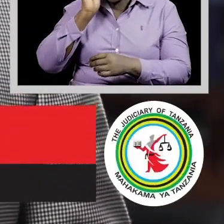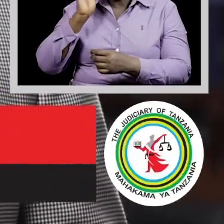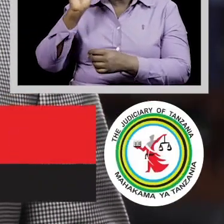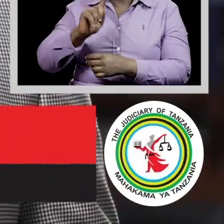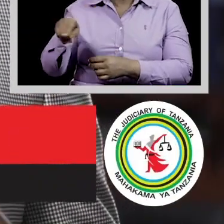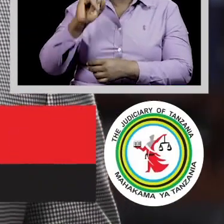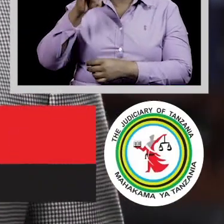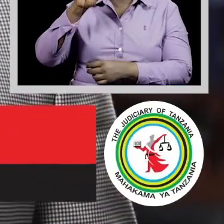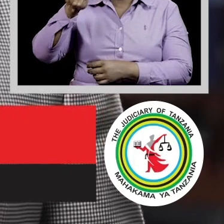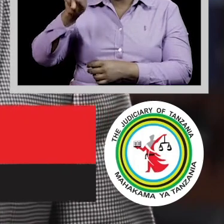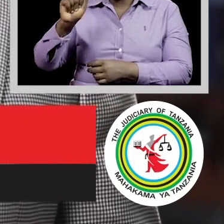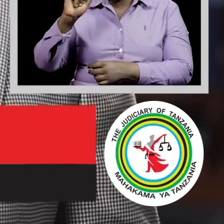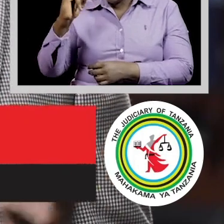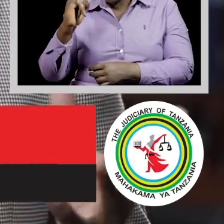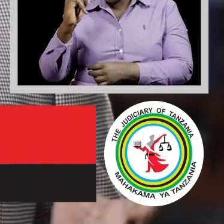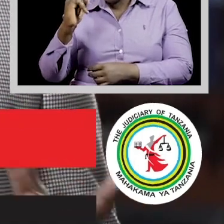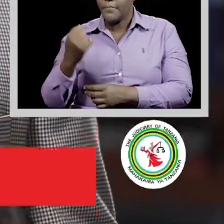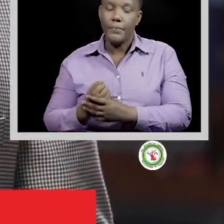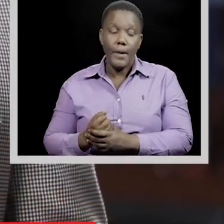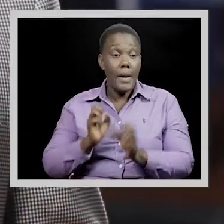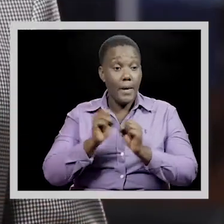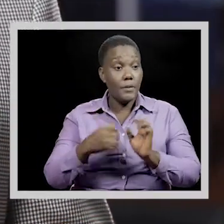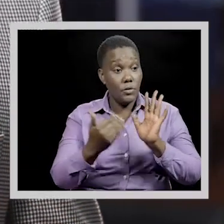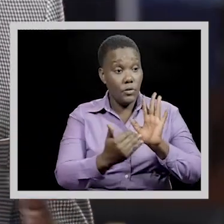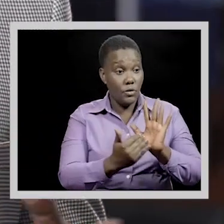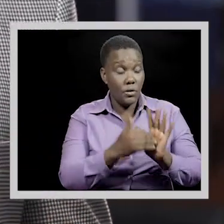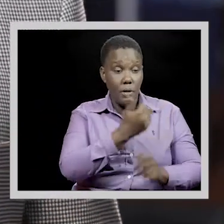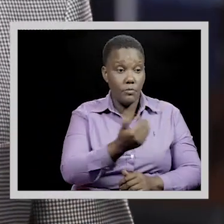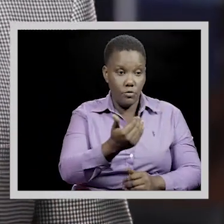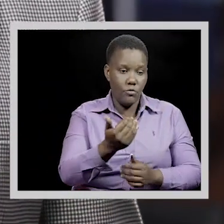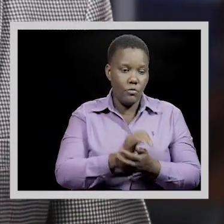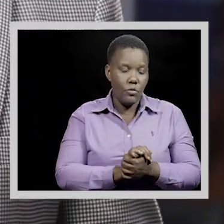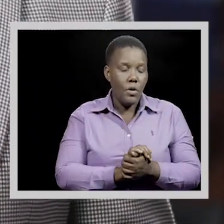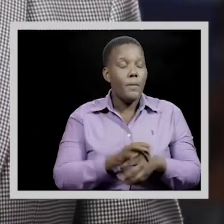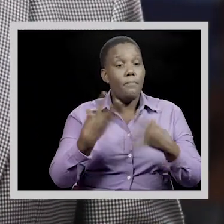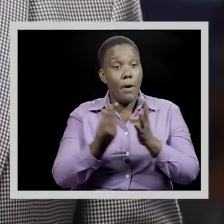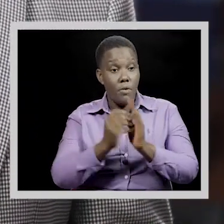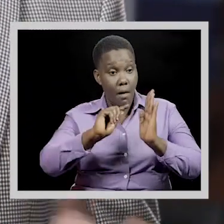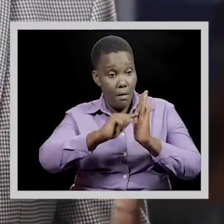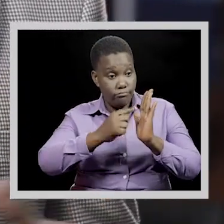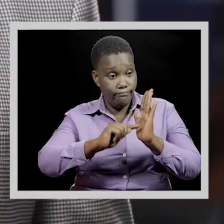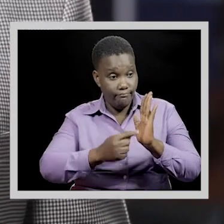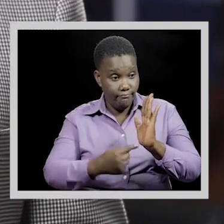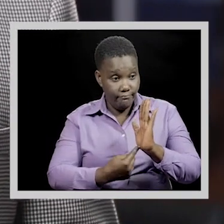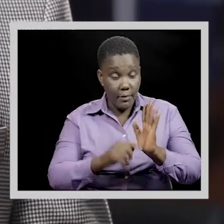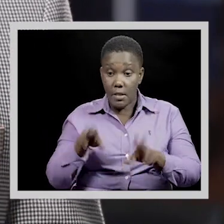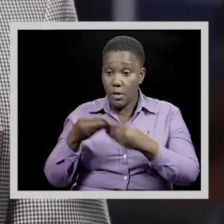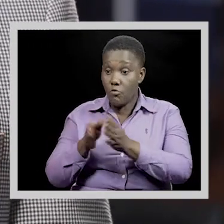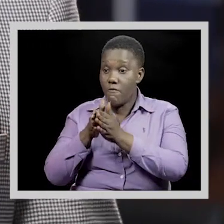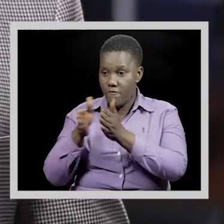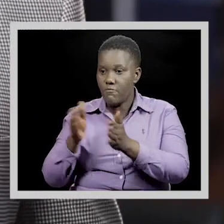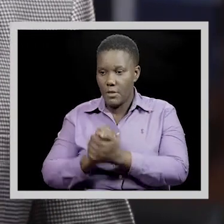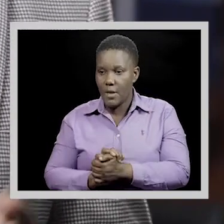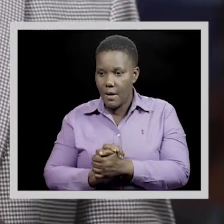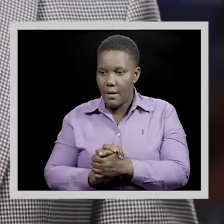criminal cases. But of course, the Law of the Child Act, as well as the juvenile court rules, provides